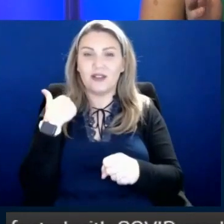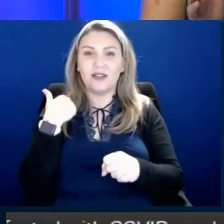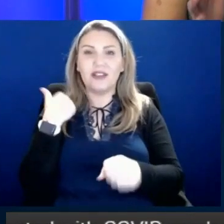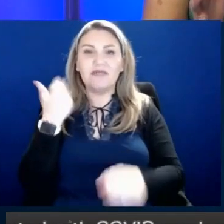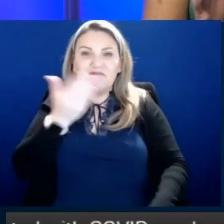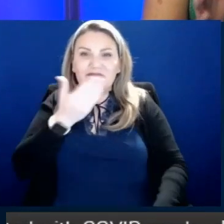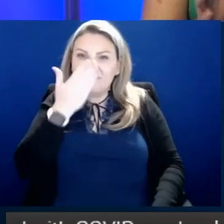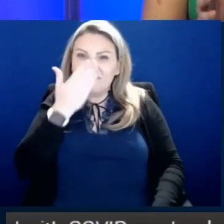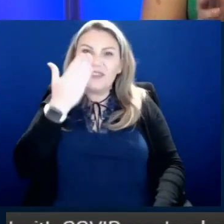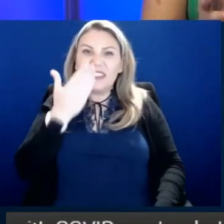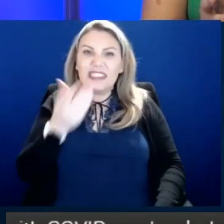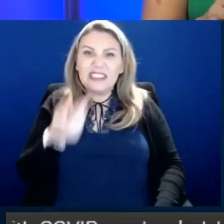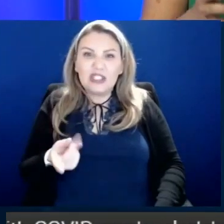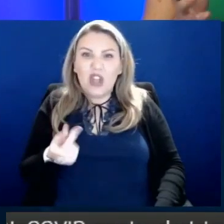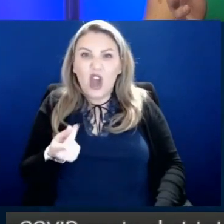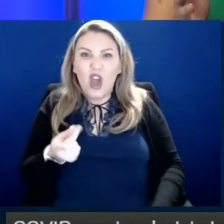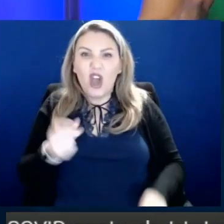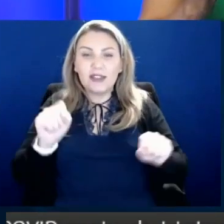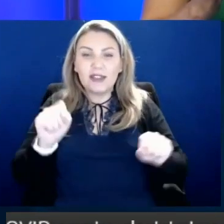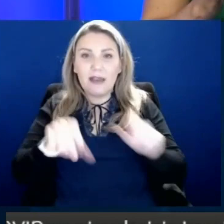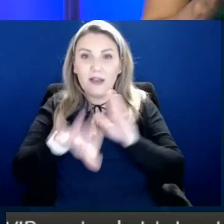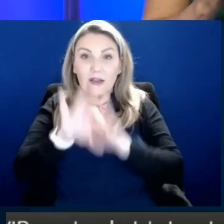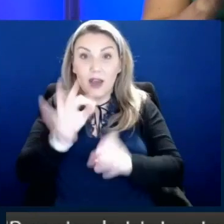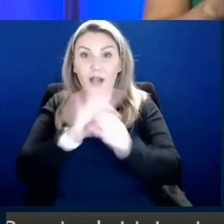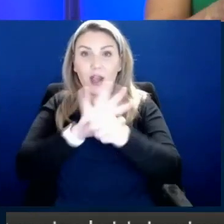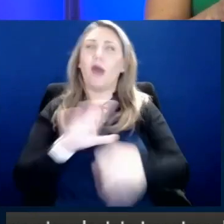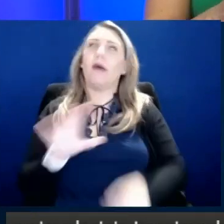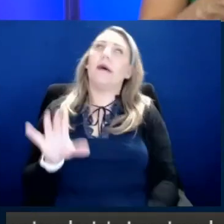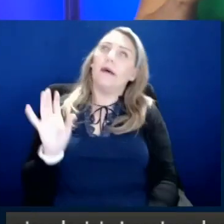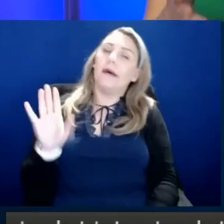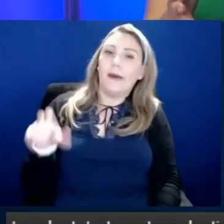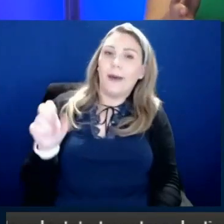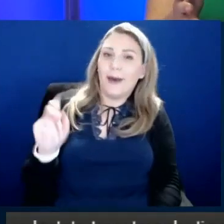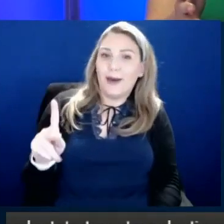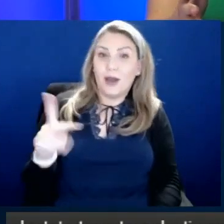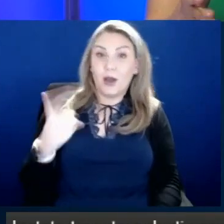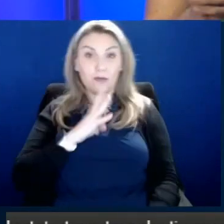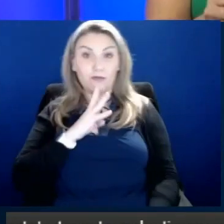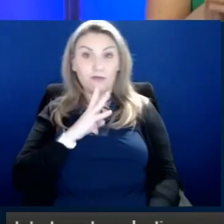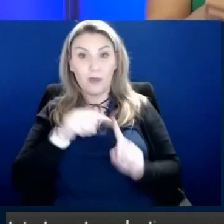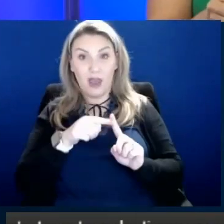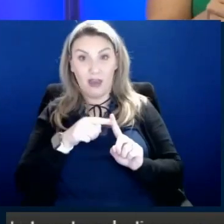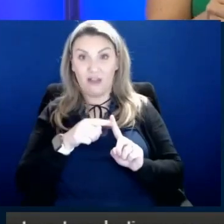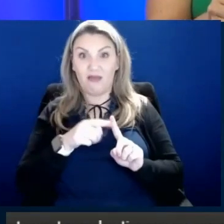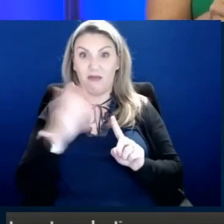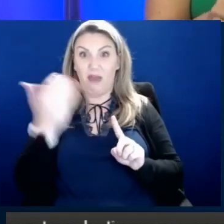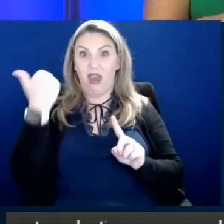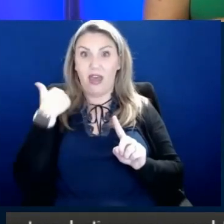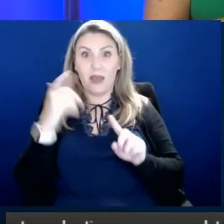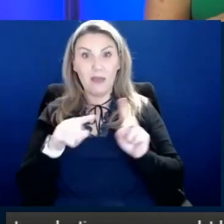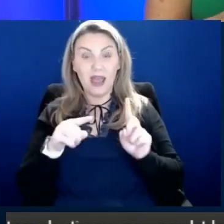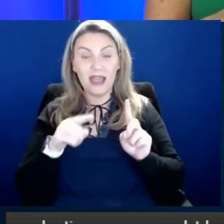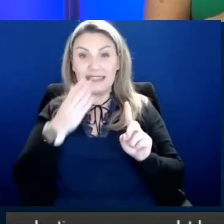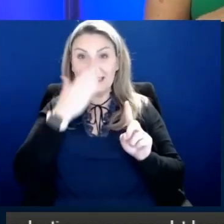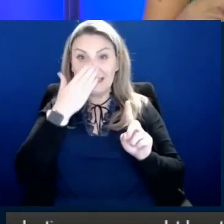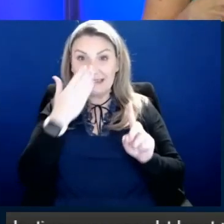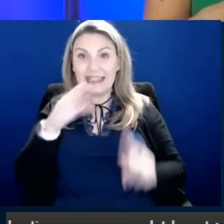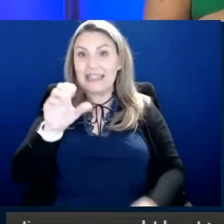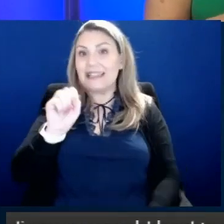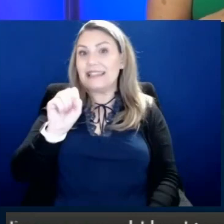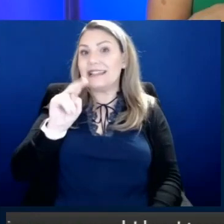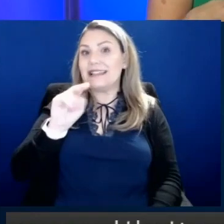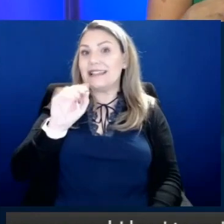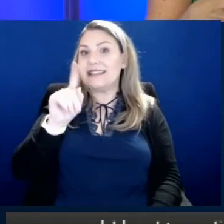being able to detect COVID, and I was like, okay, we talked about it then, but now they're saying that sniffer dogs might be better at detecting COVID than